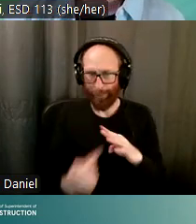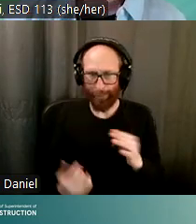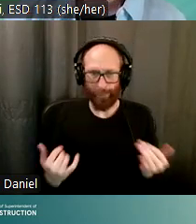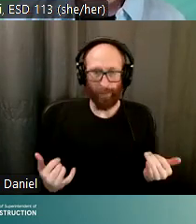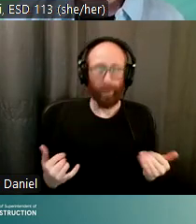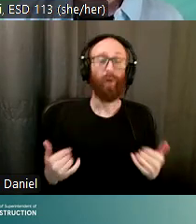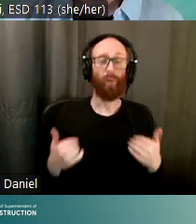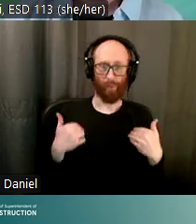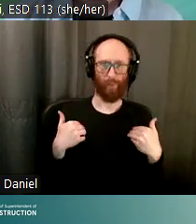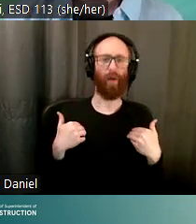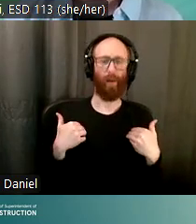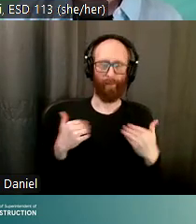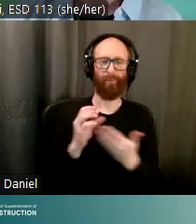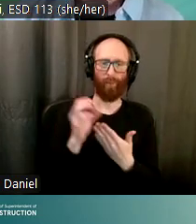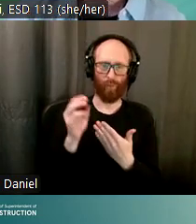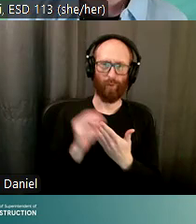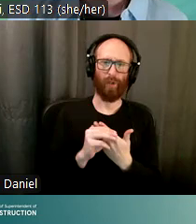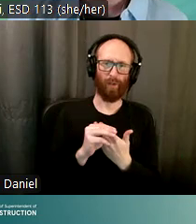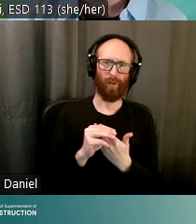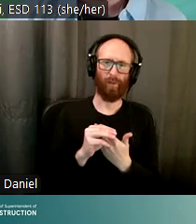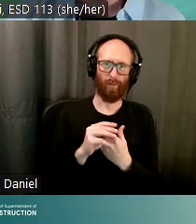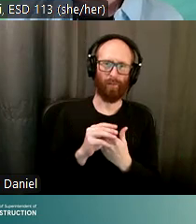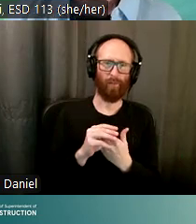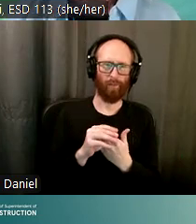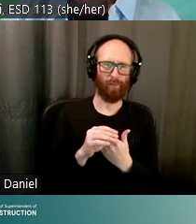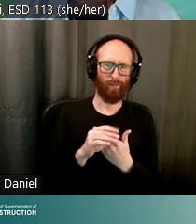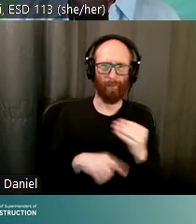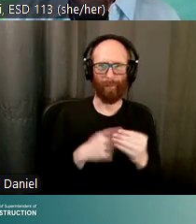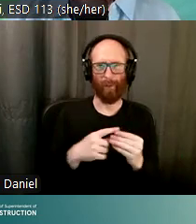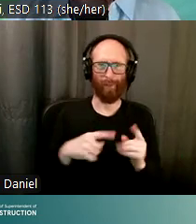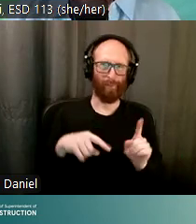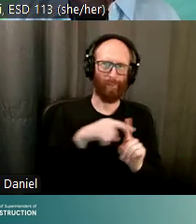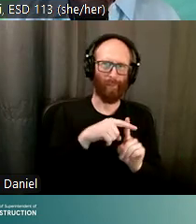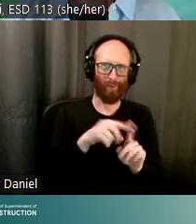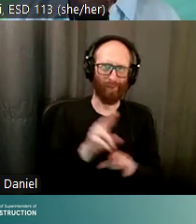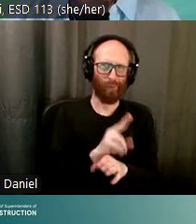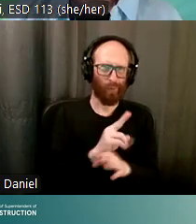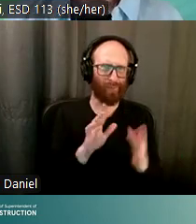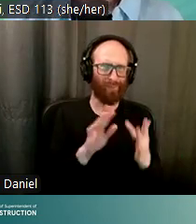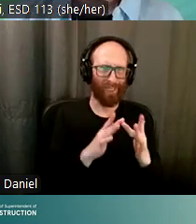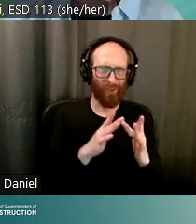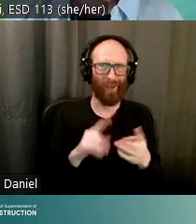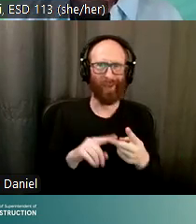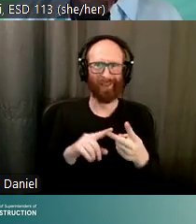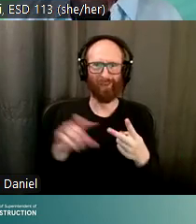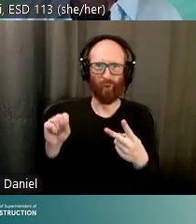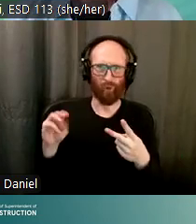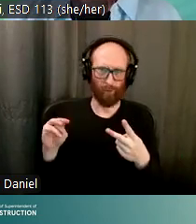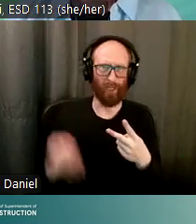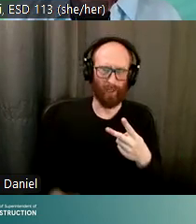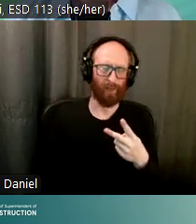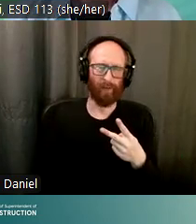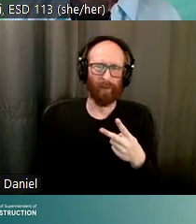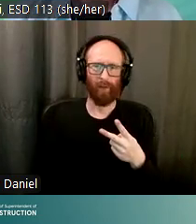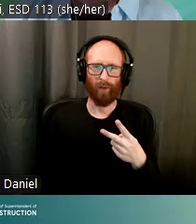curriculum around positive use of internet and social media for youth. I want to